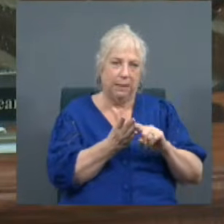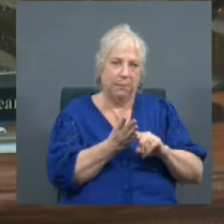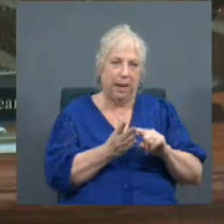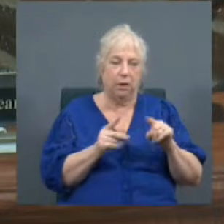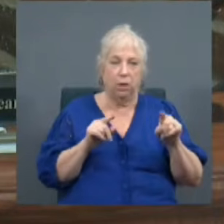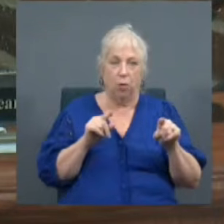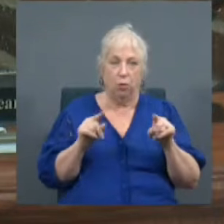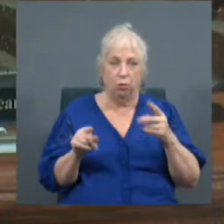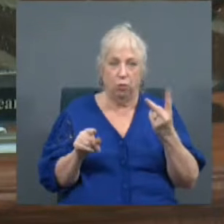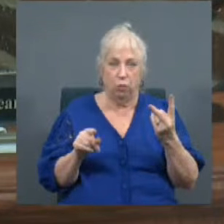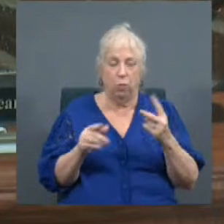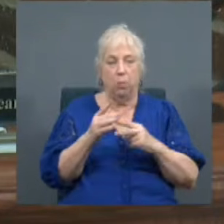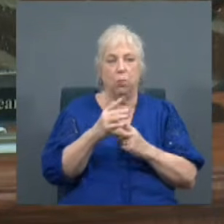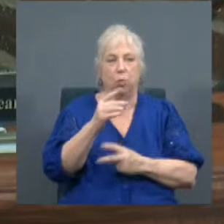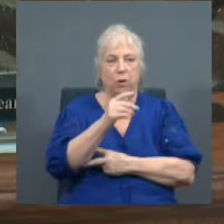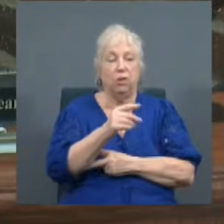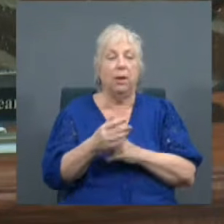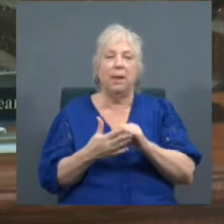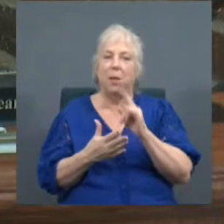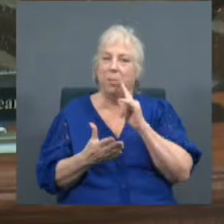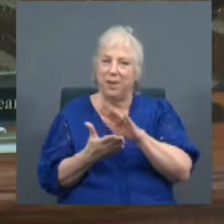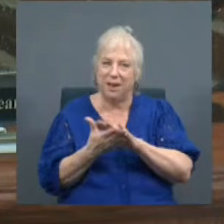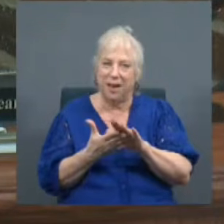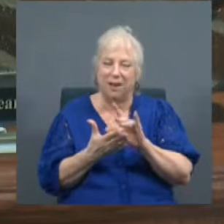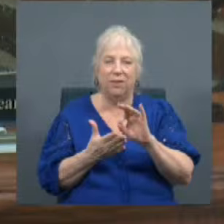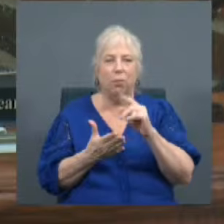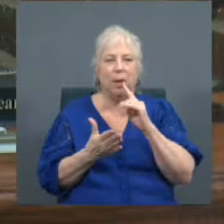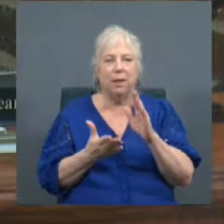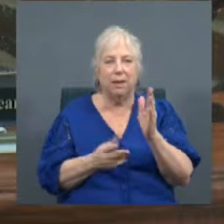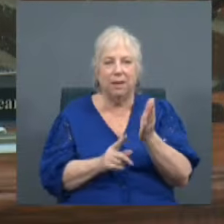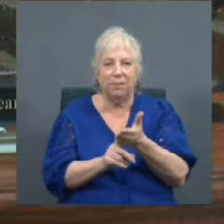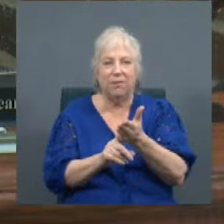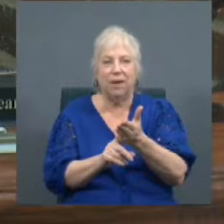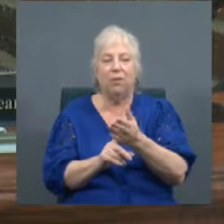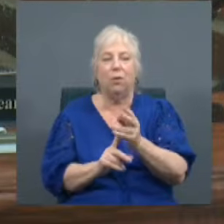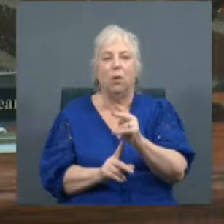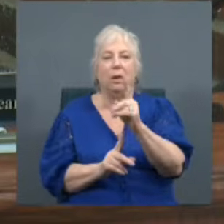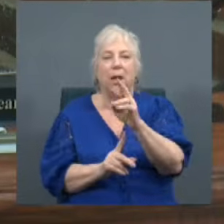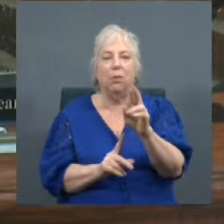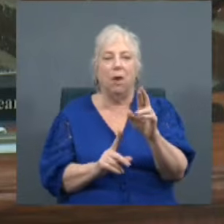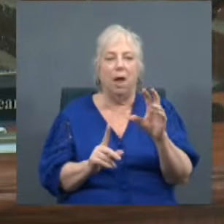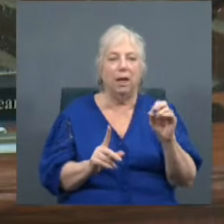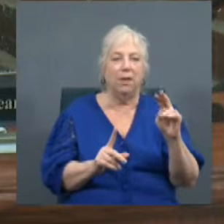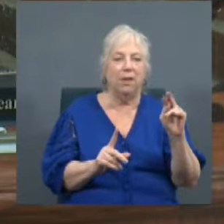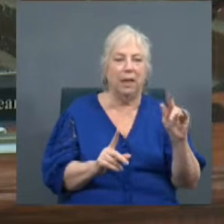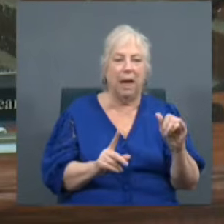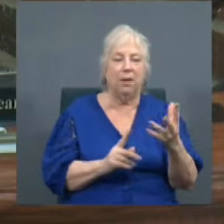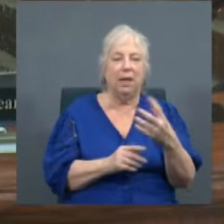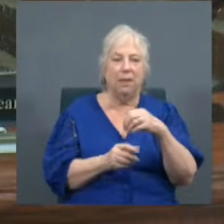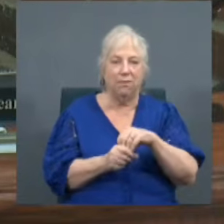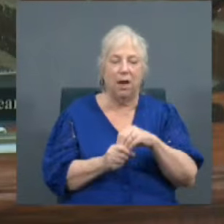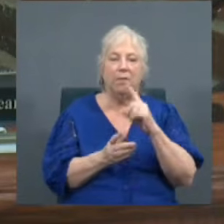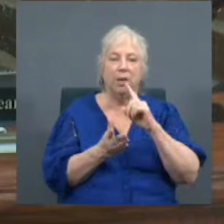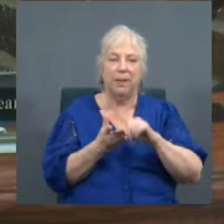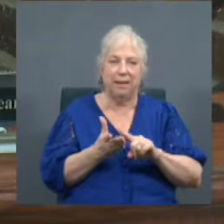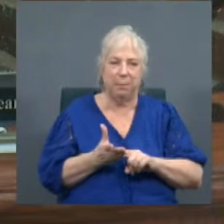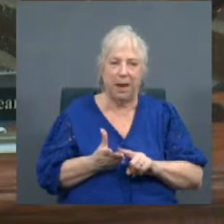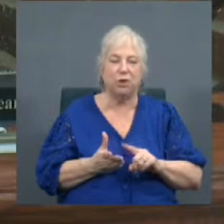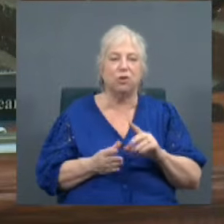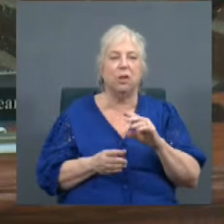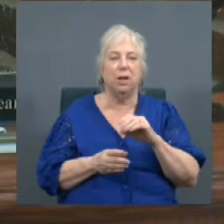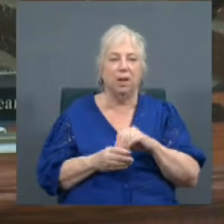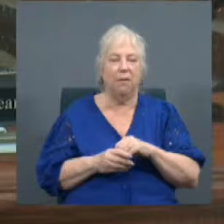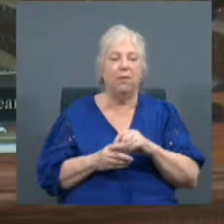be nice if there was a way to get the county and North Little Rock involved in both bridges, and that would be something I think we ought to do in the spirit